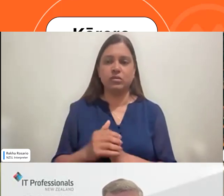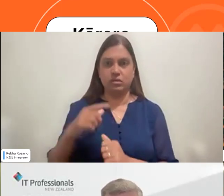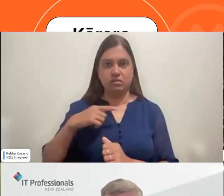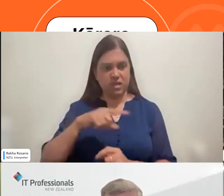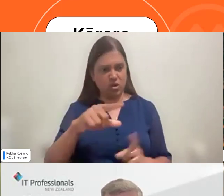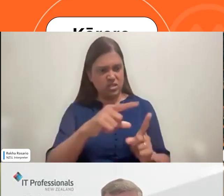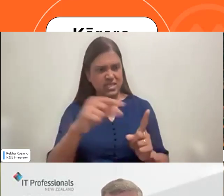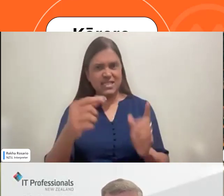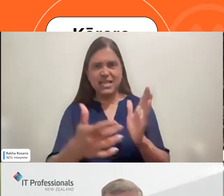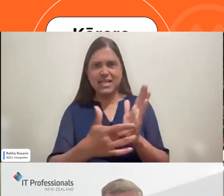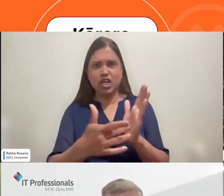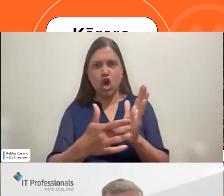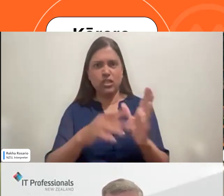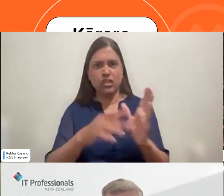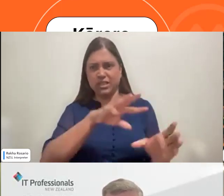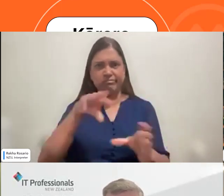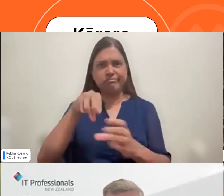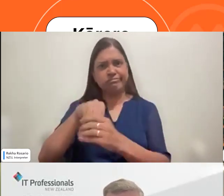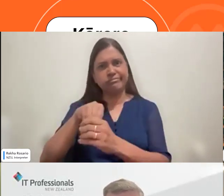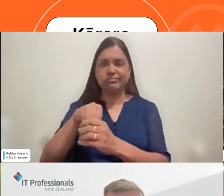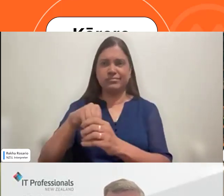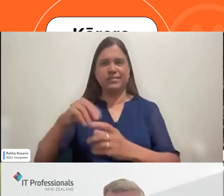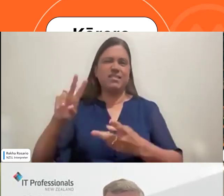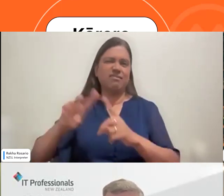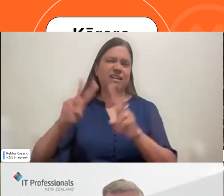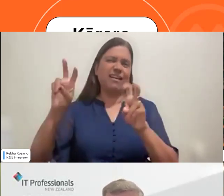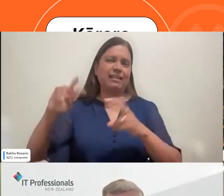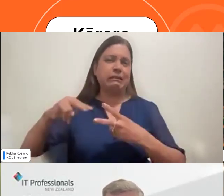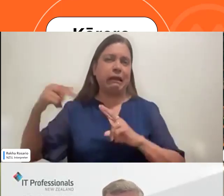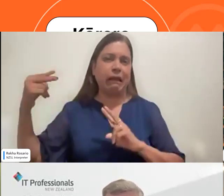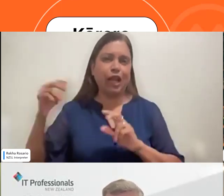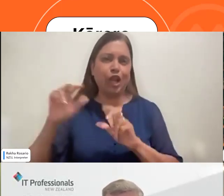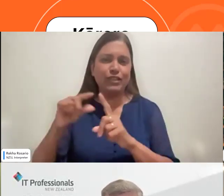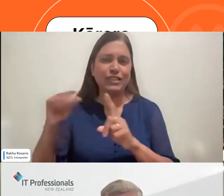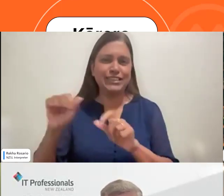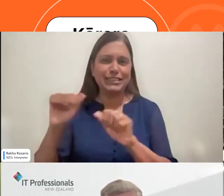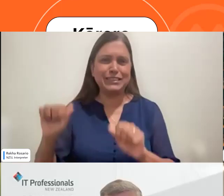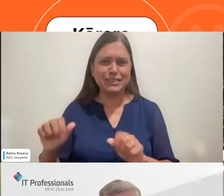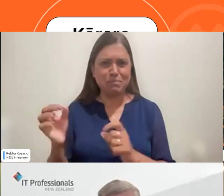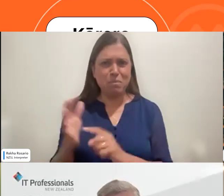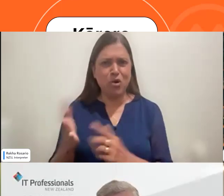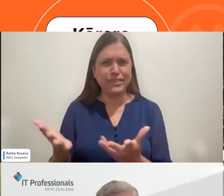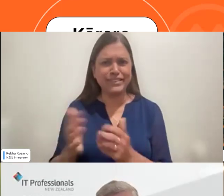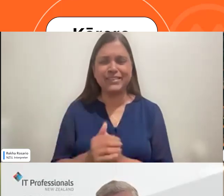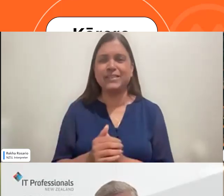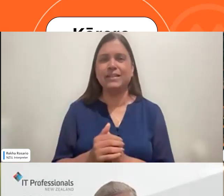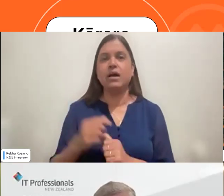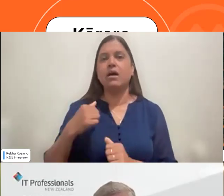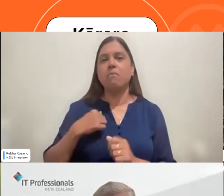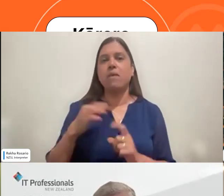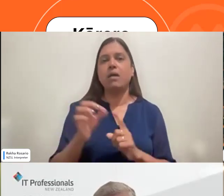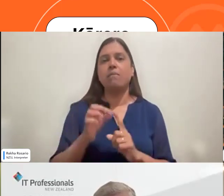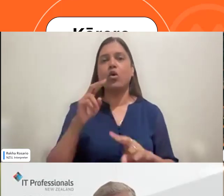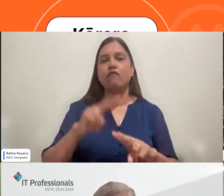accessibility into the DNA of our digital systems. As I said, I have a portfolio of roles, and one of them is chair of the